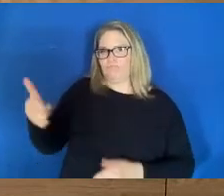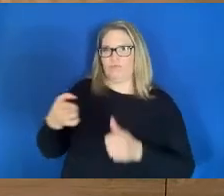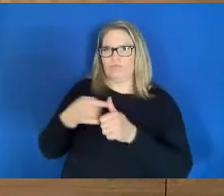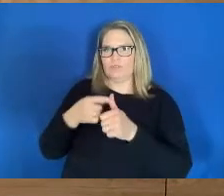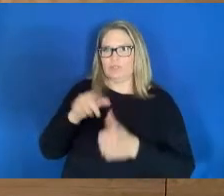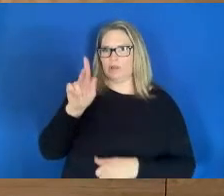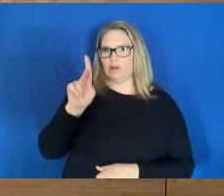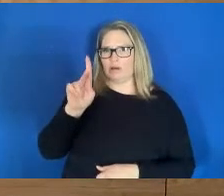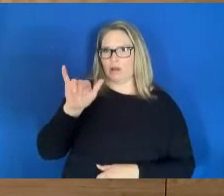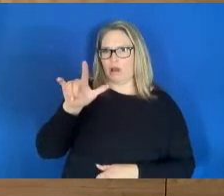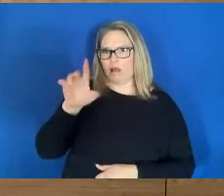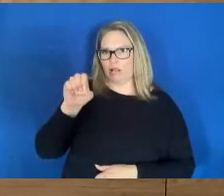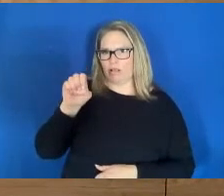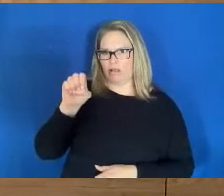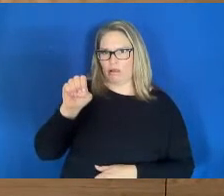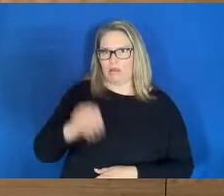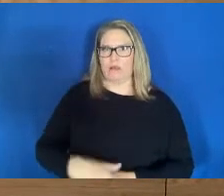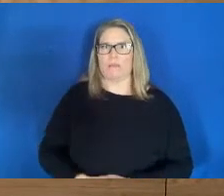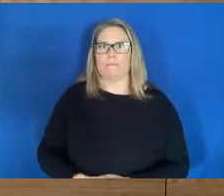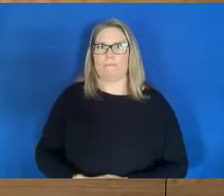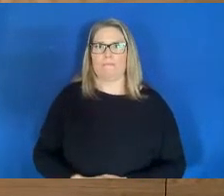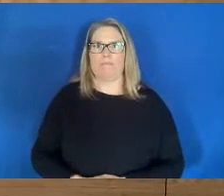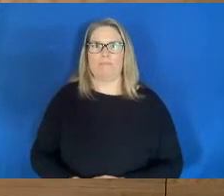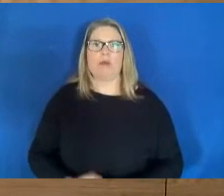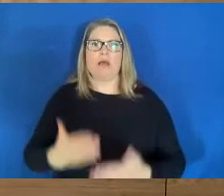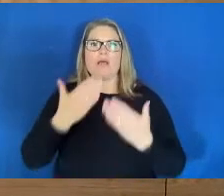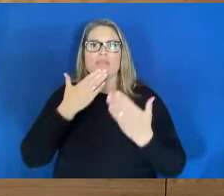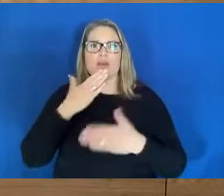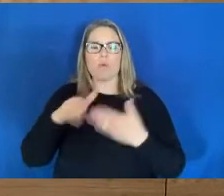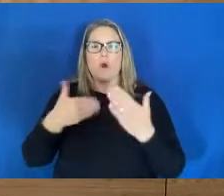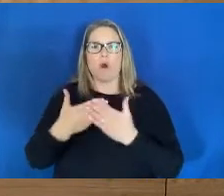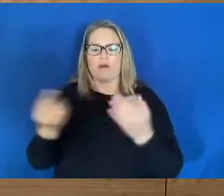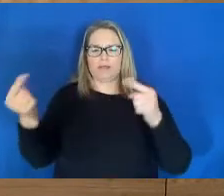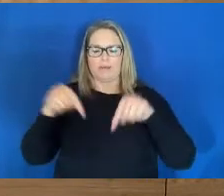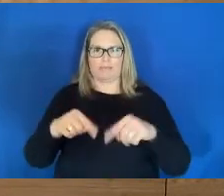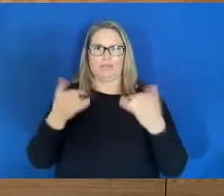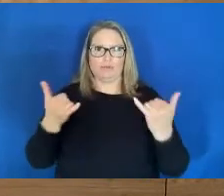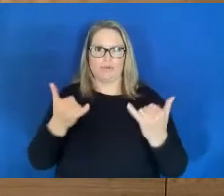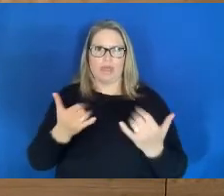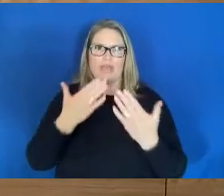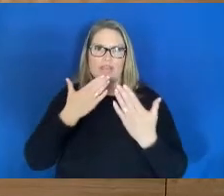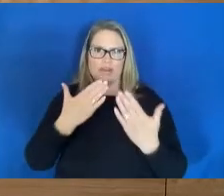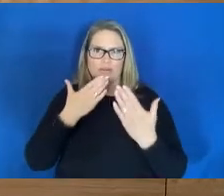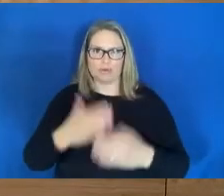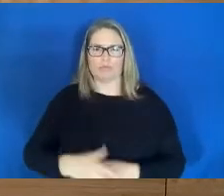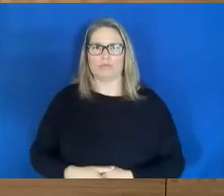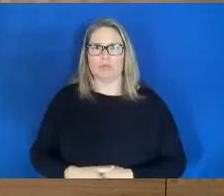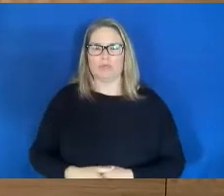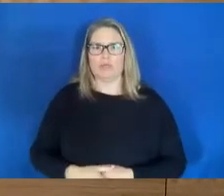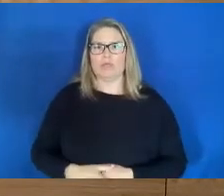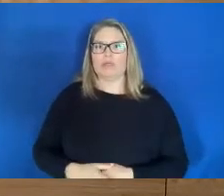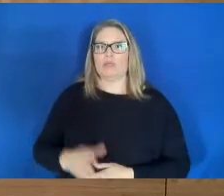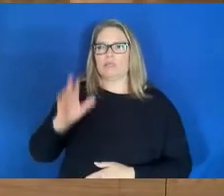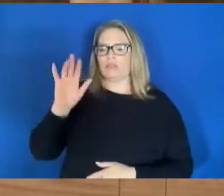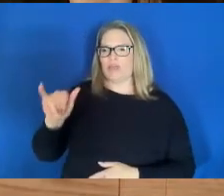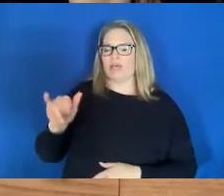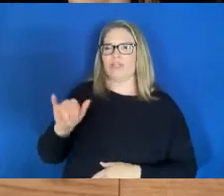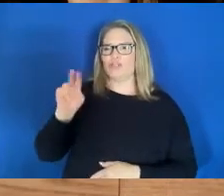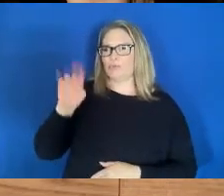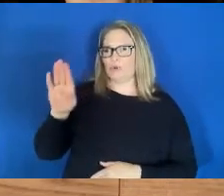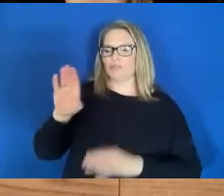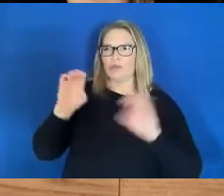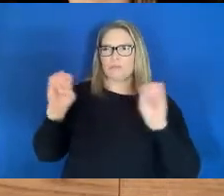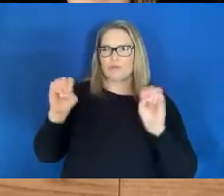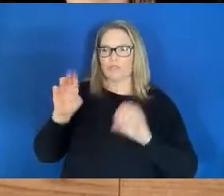Thank you. Ladies and gentlemen, thank you very much for joining us today. The New Brunswick Emergency Measures Organization is pleased to join